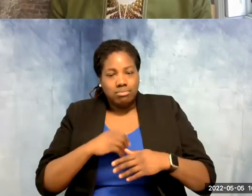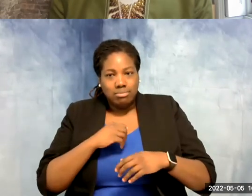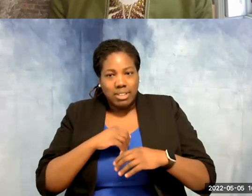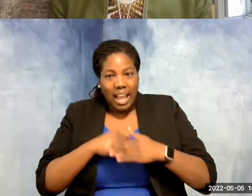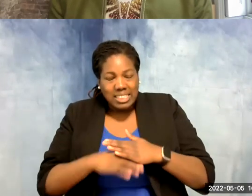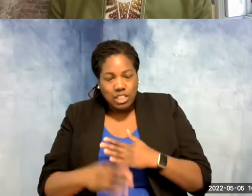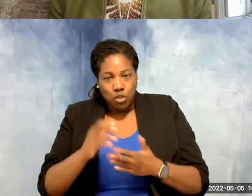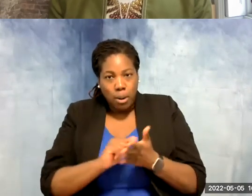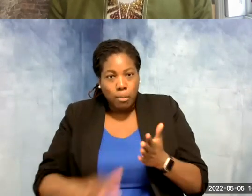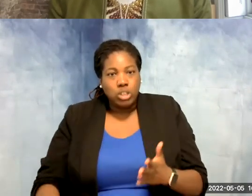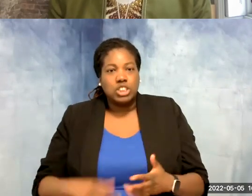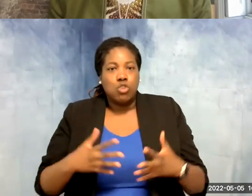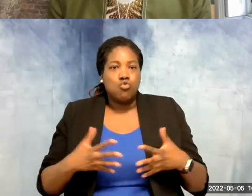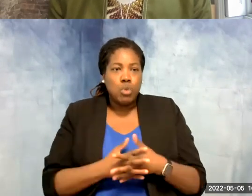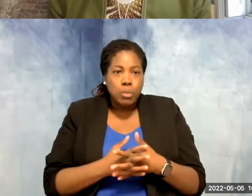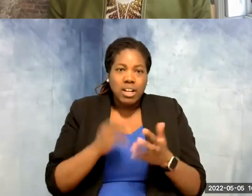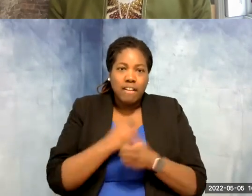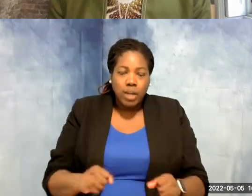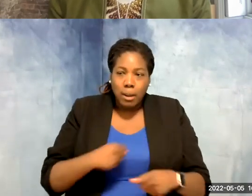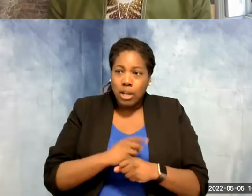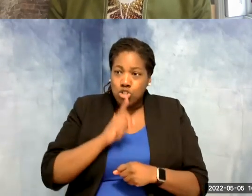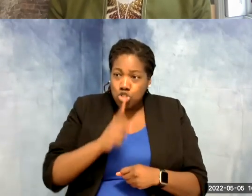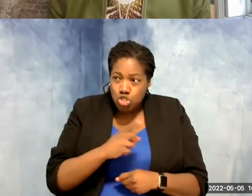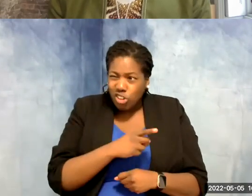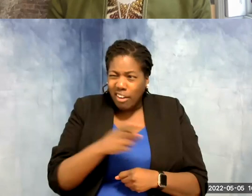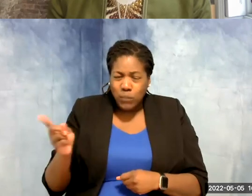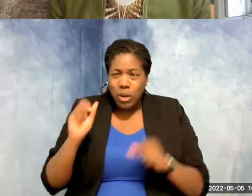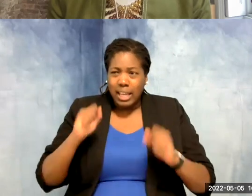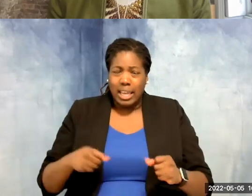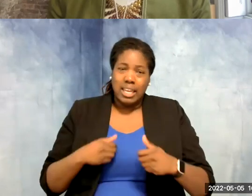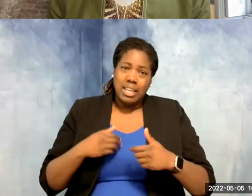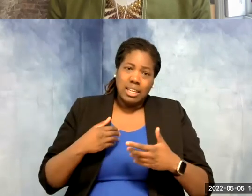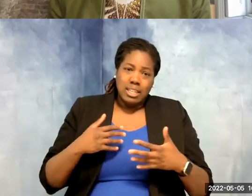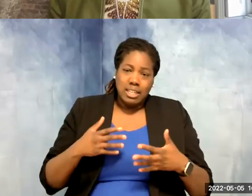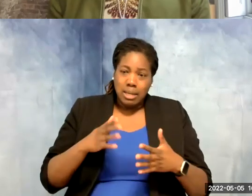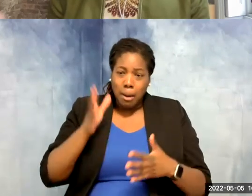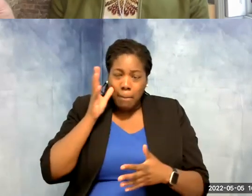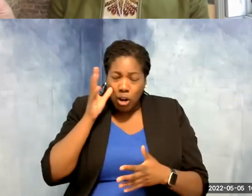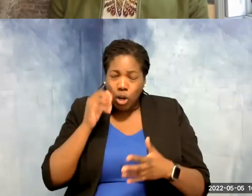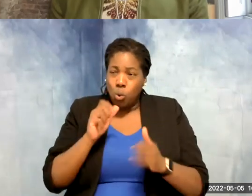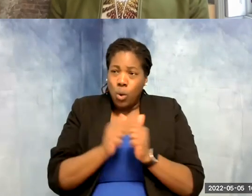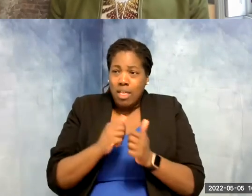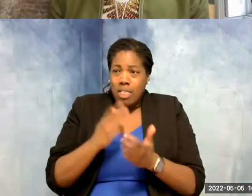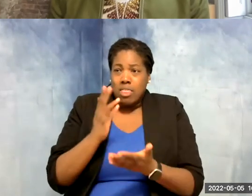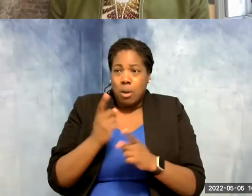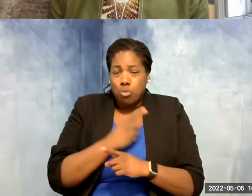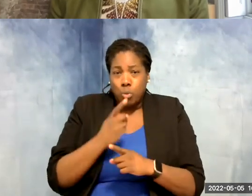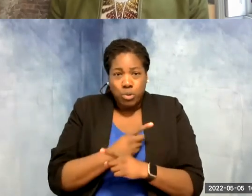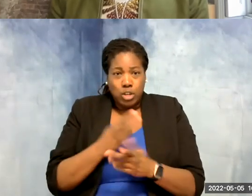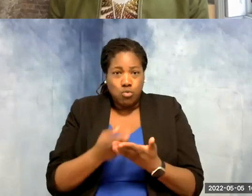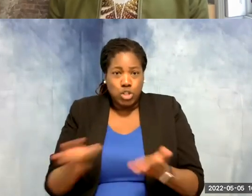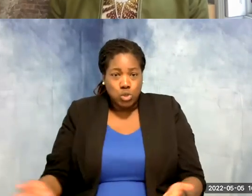freedoms, including being able to parent in the way that everybody should be able to with the resources that they need. So I come to work every